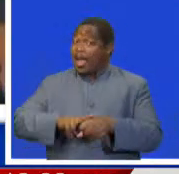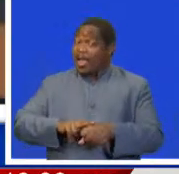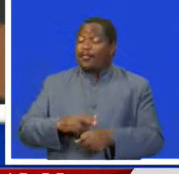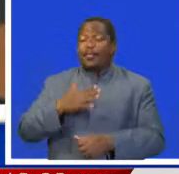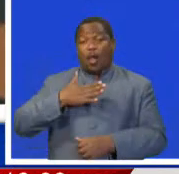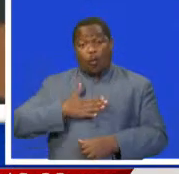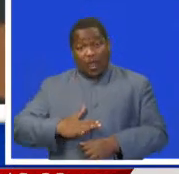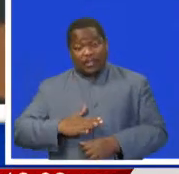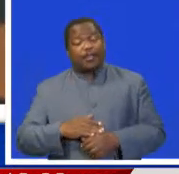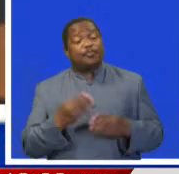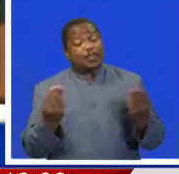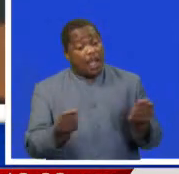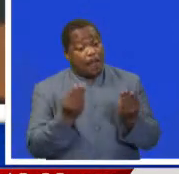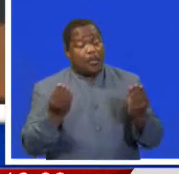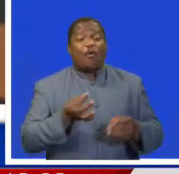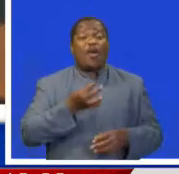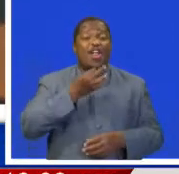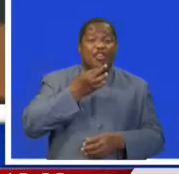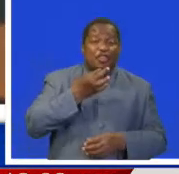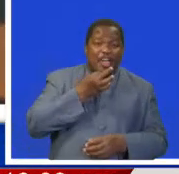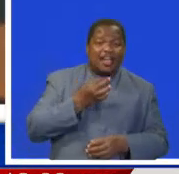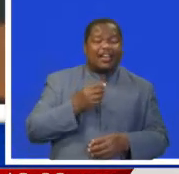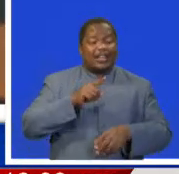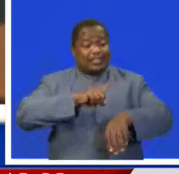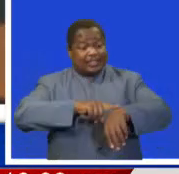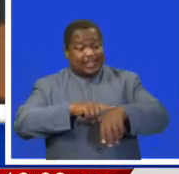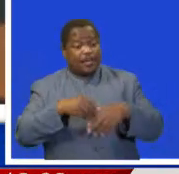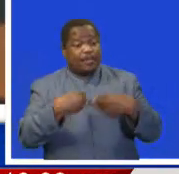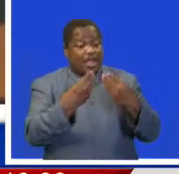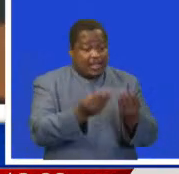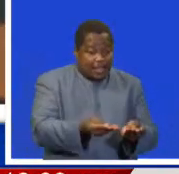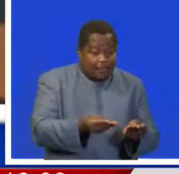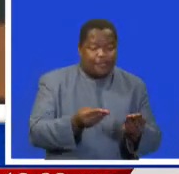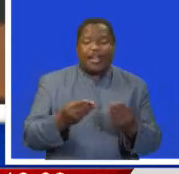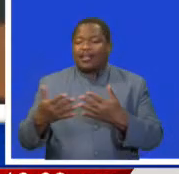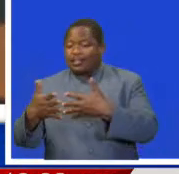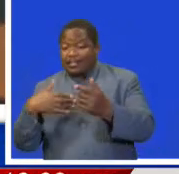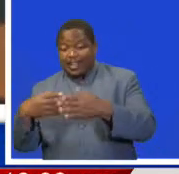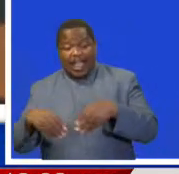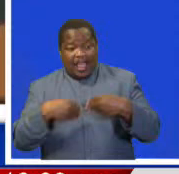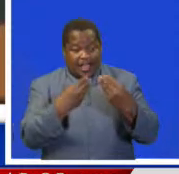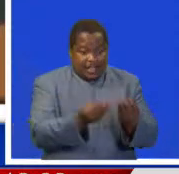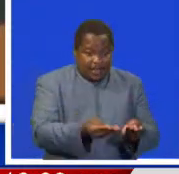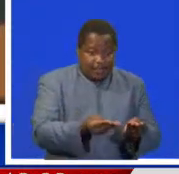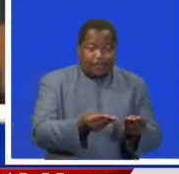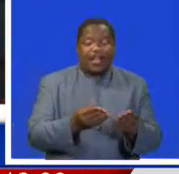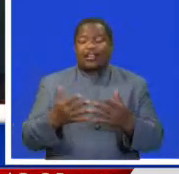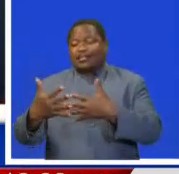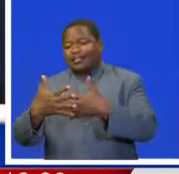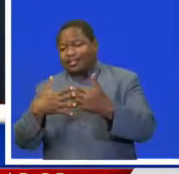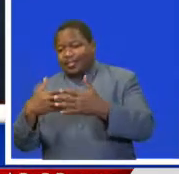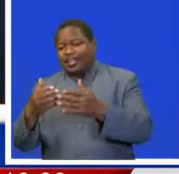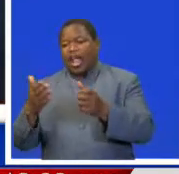space to share their future and that of their communities